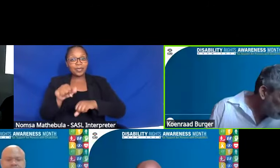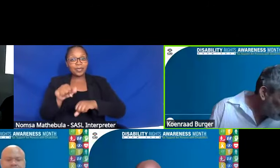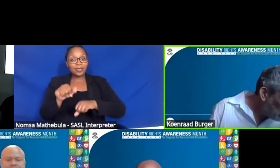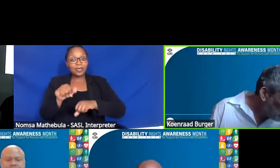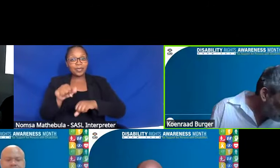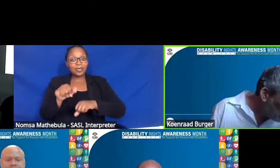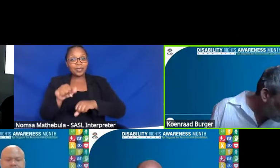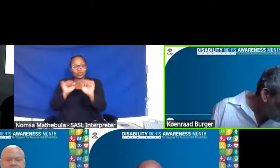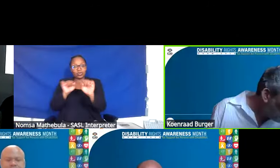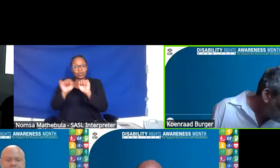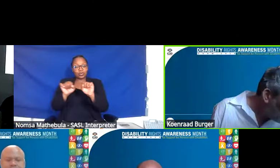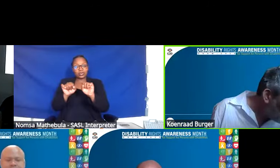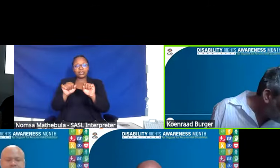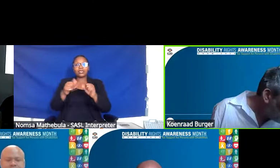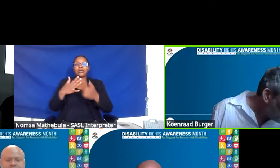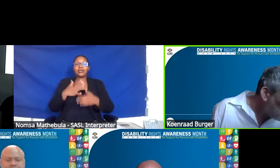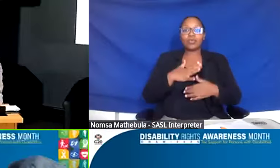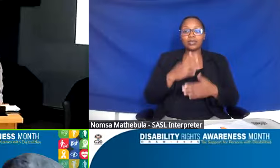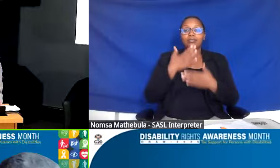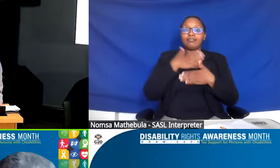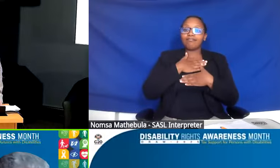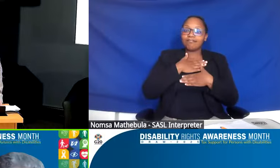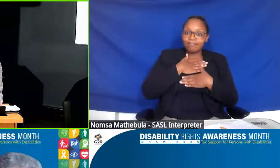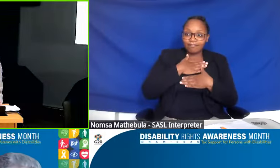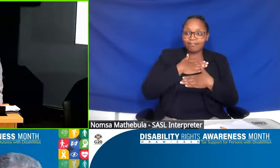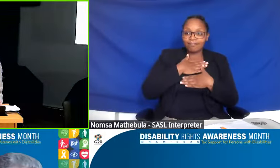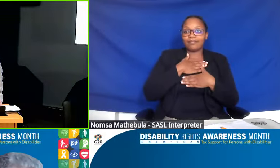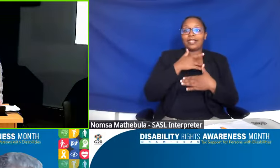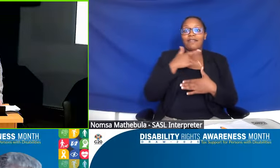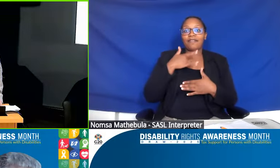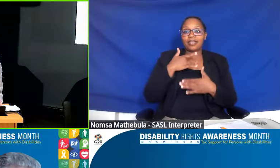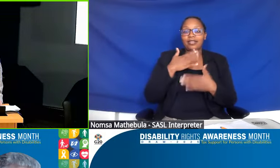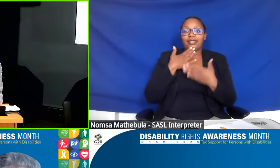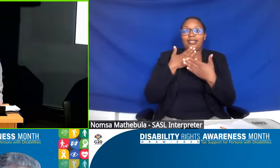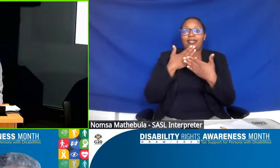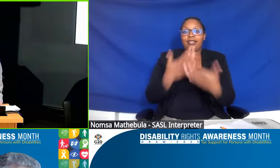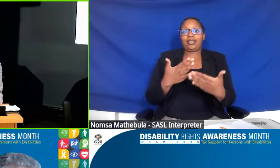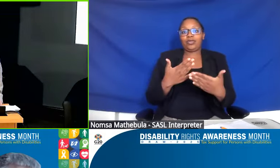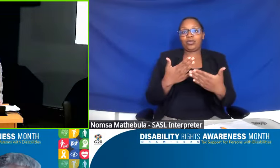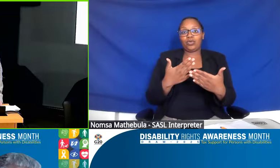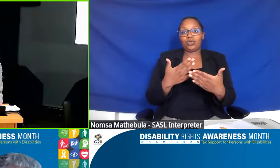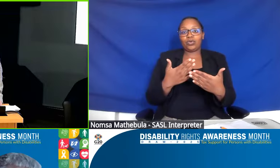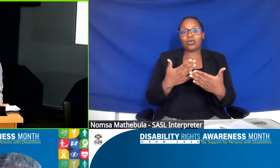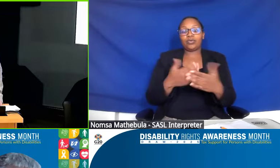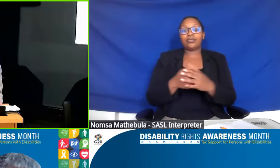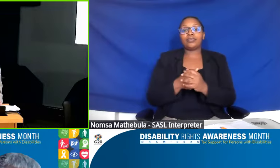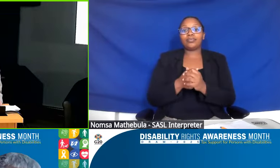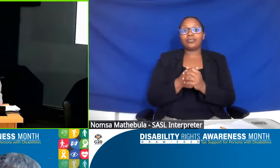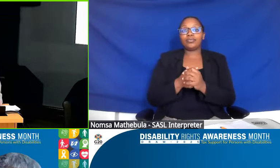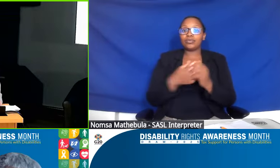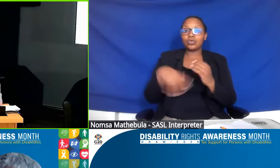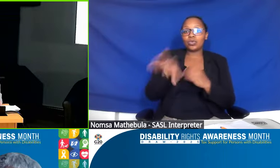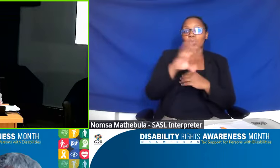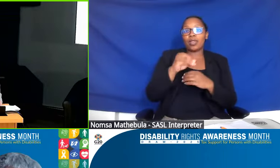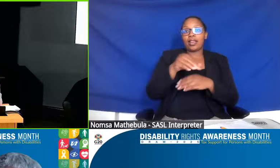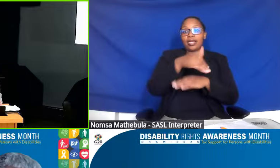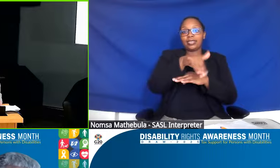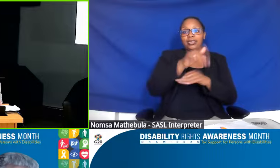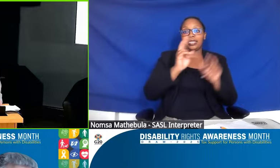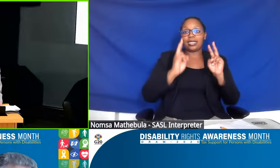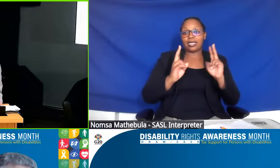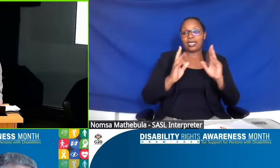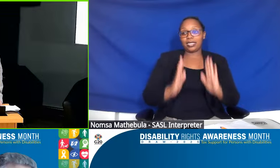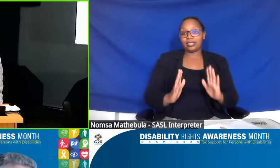I would like to extend a heartfelt thank you to all our external guests, the